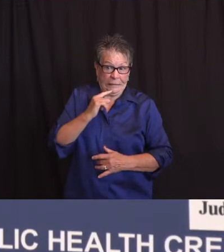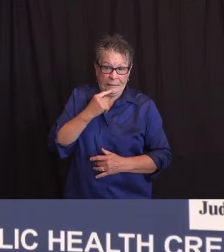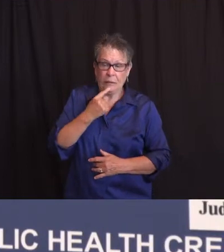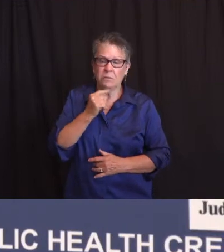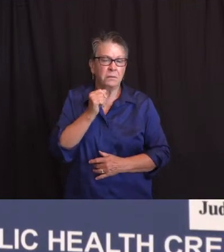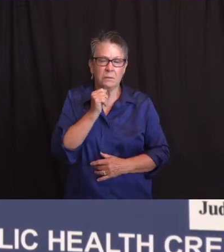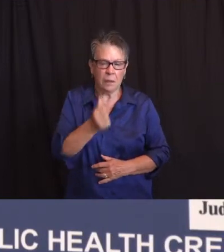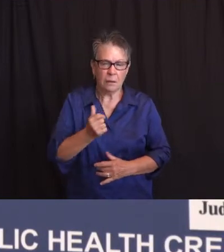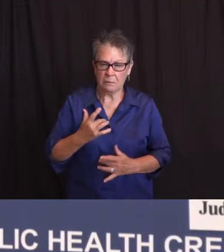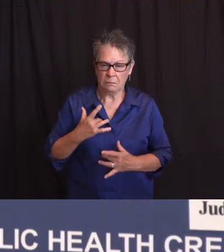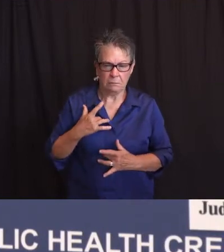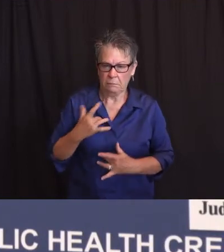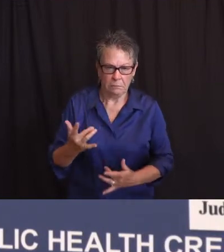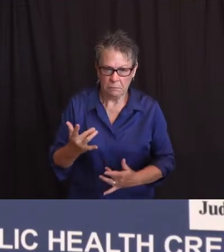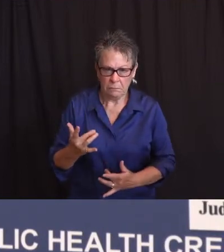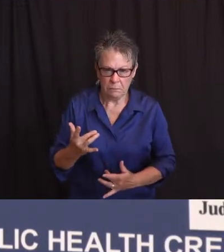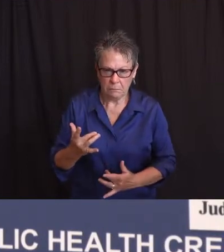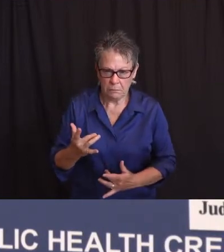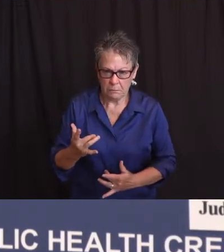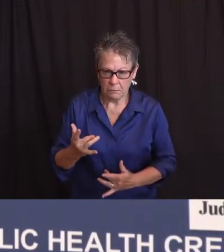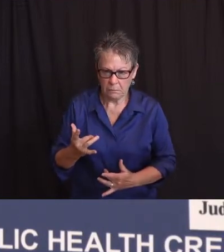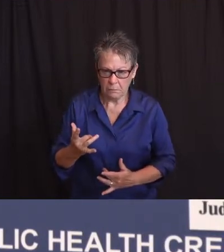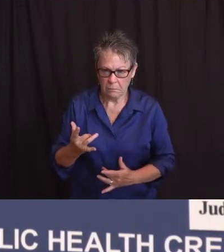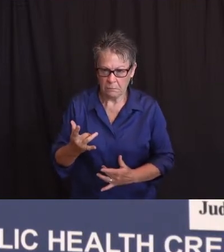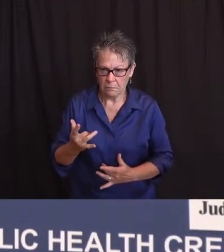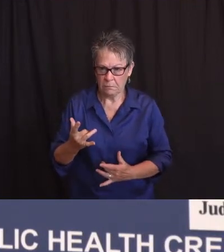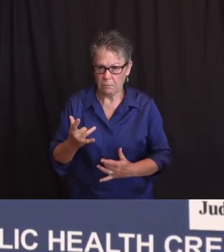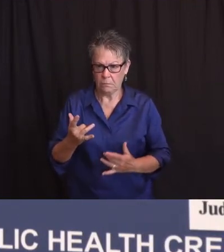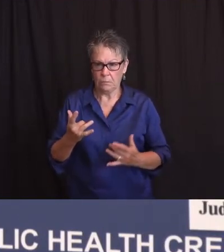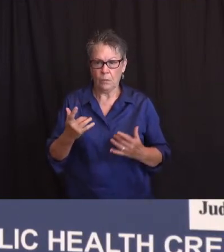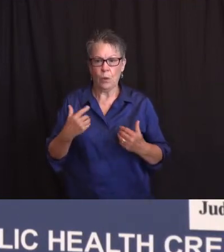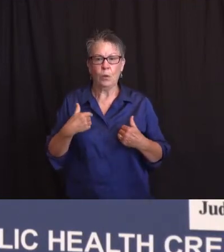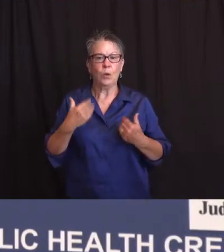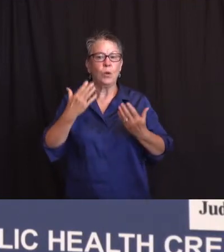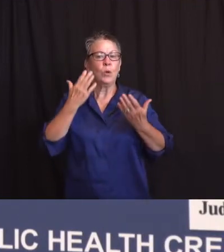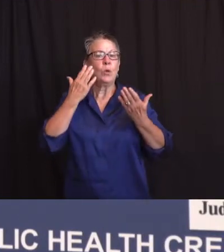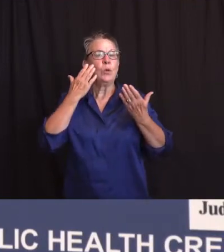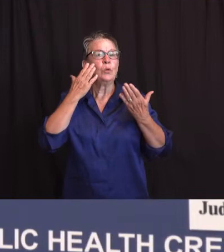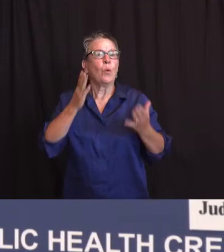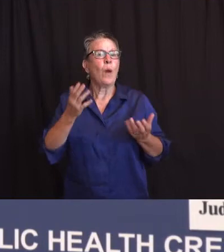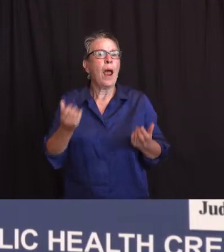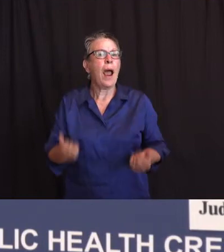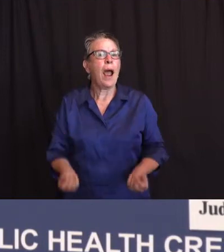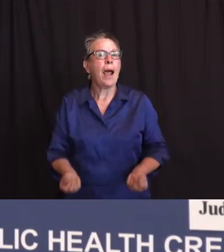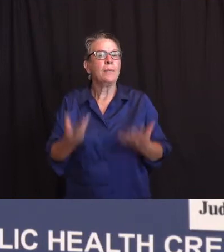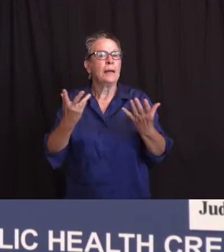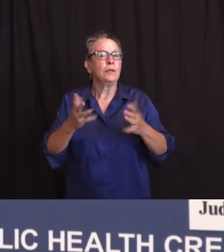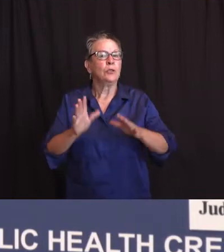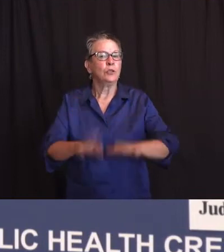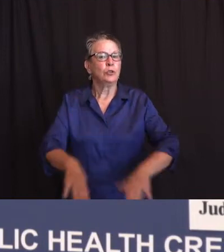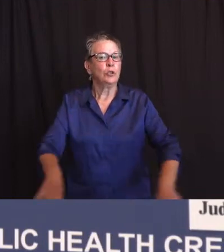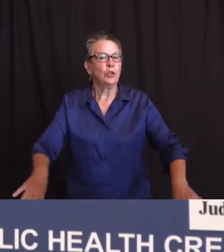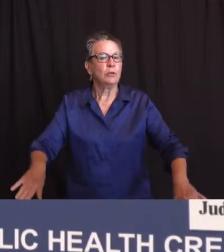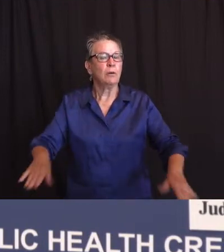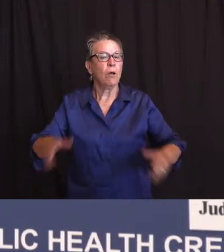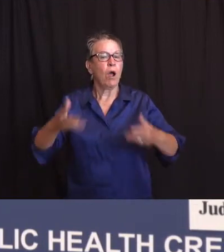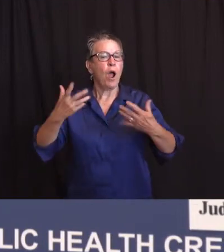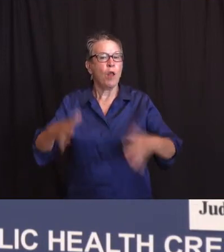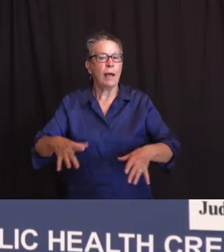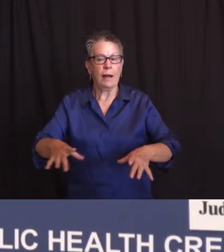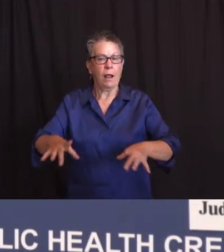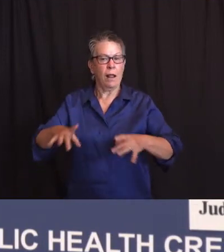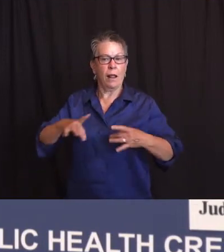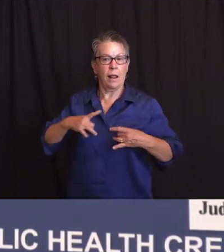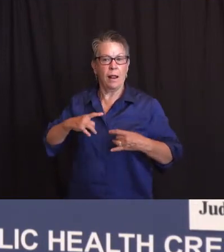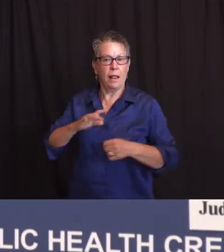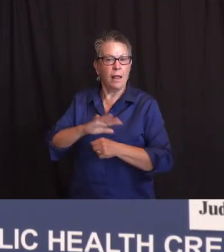great idea exactly how many have ever been infected because they tend not to get tested as often because they tend not to get as ill. So we often